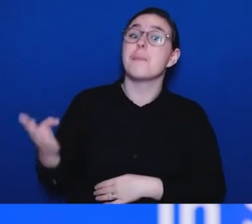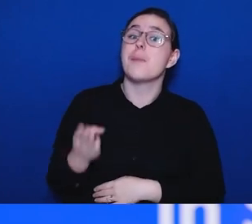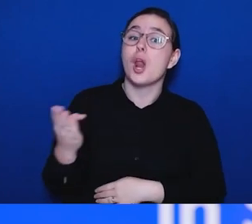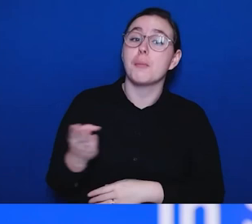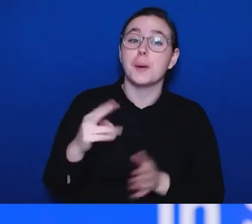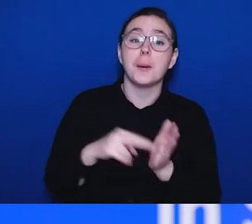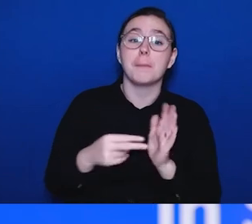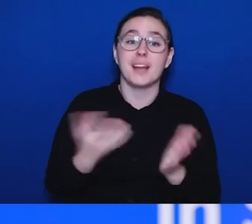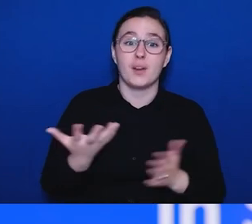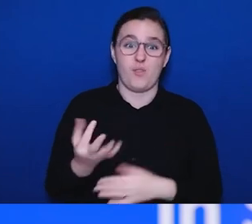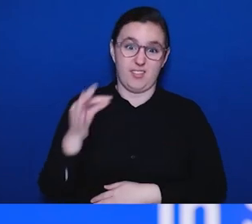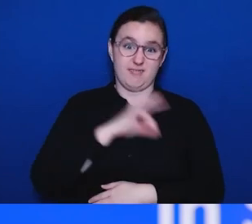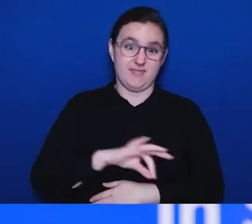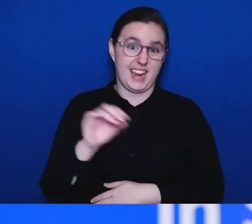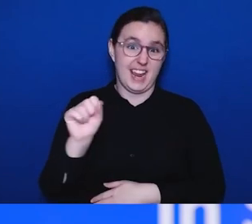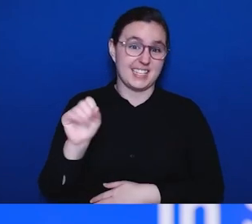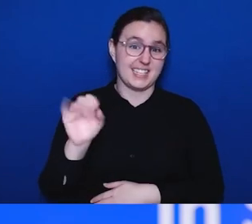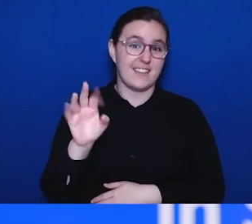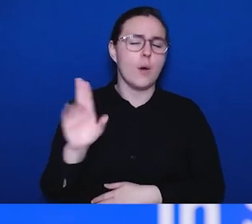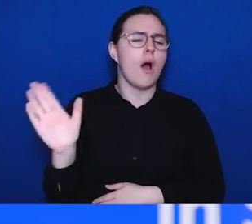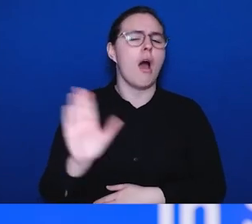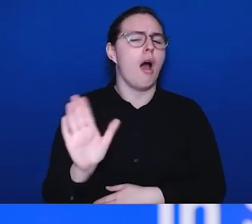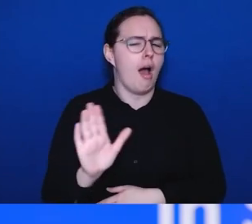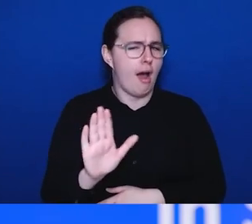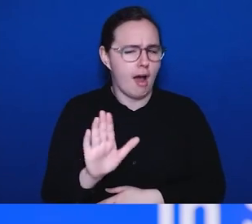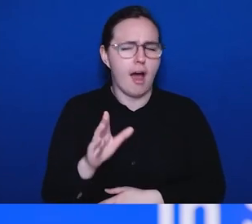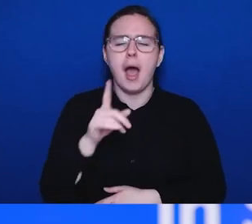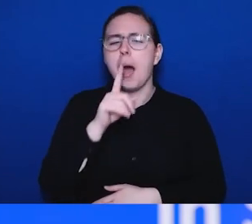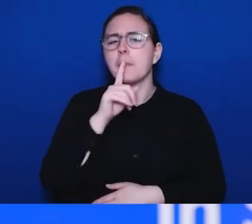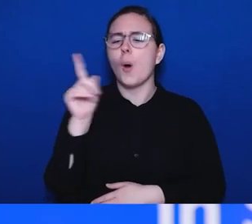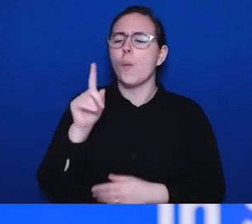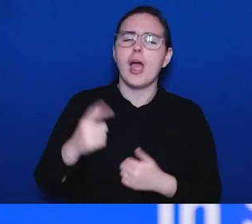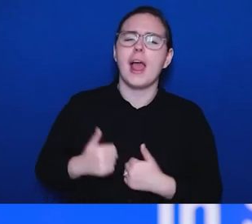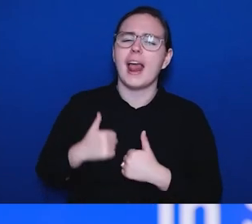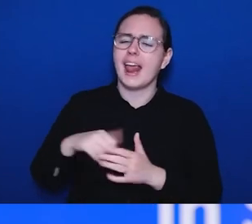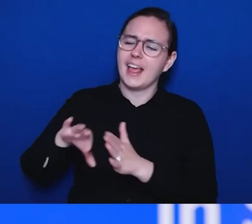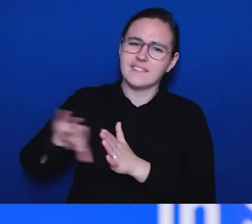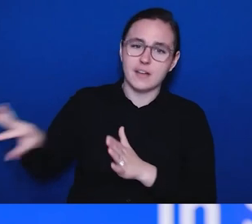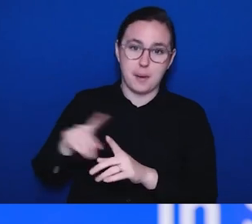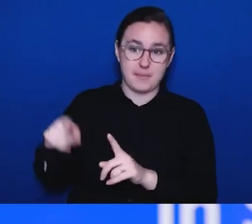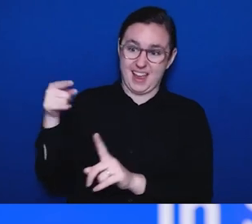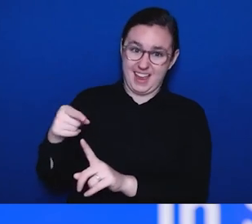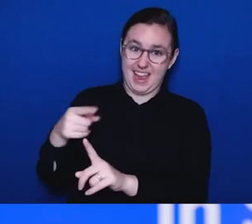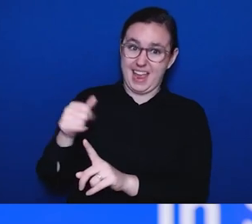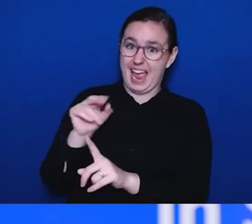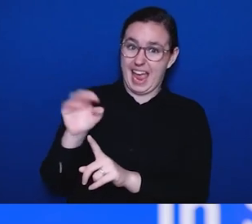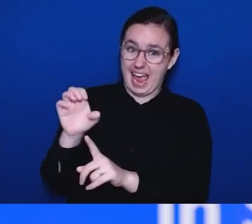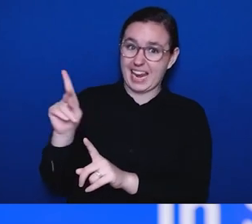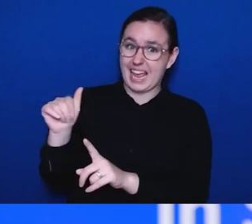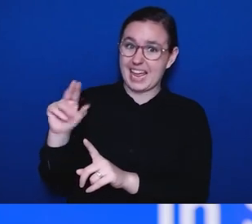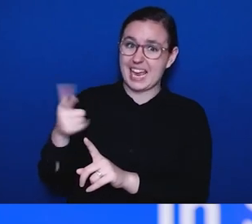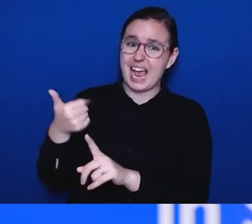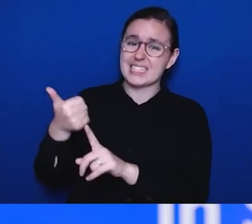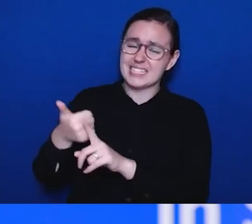SFU. I will say having Ann Kang as Minister of Advanced Education has made a huge difference for people across